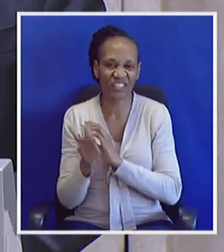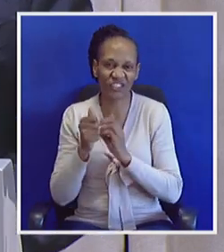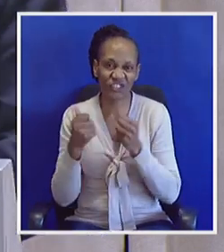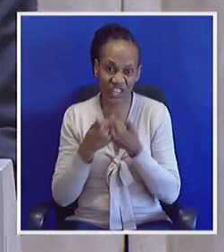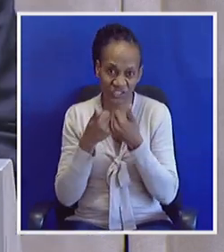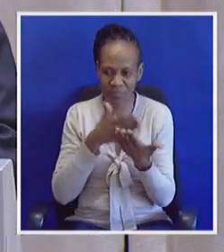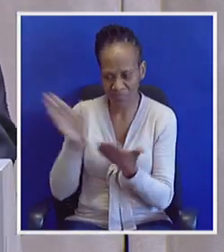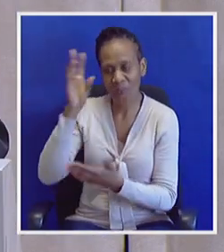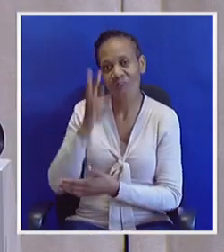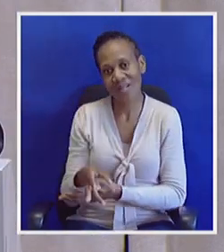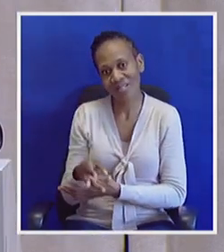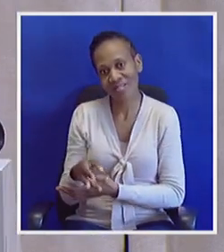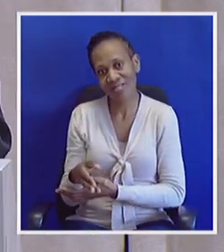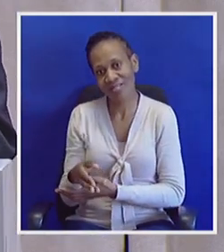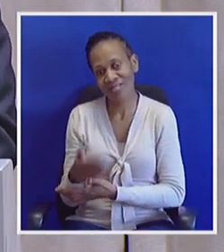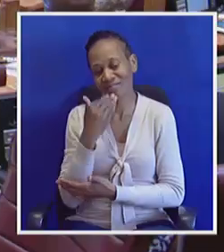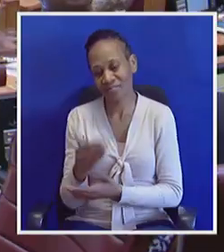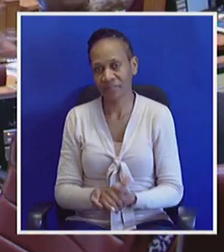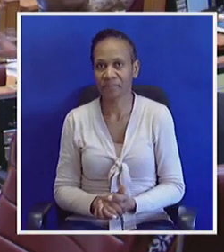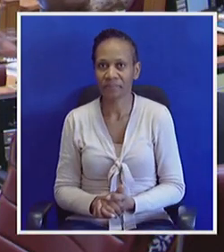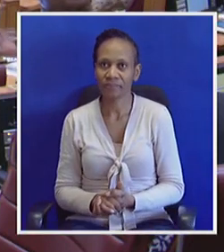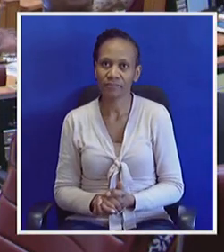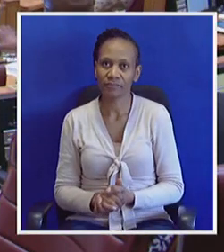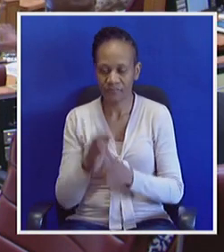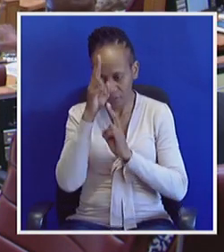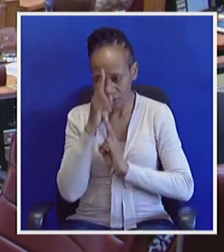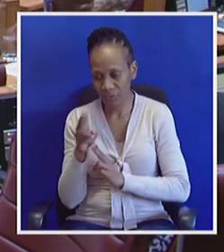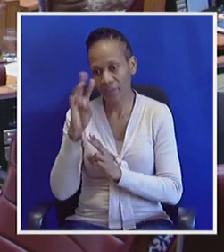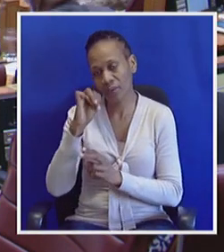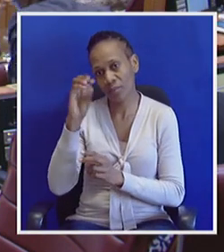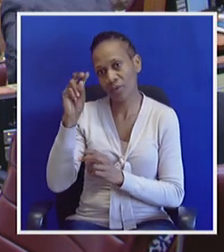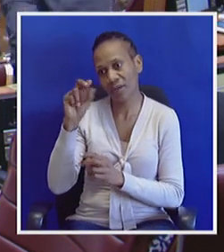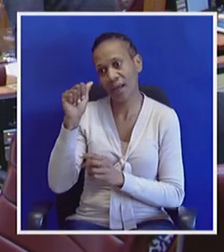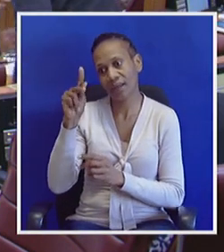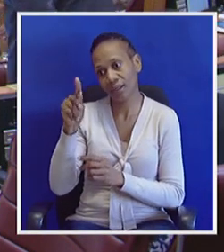Madam Chairperson. Thank you, sir. The Honorable Munagedi.